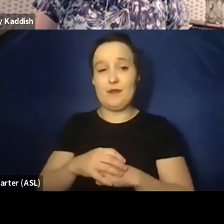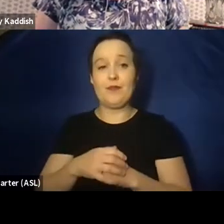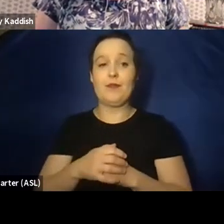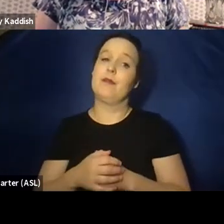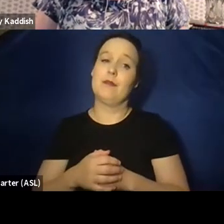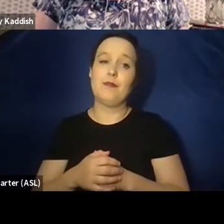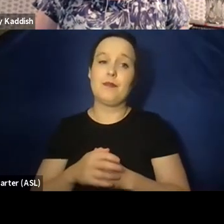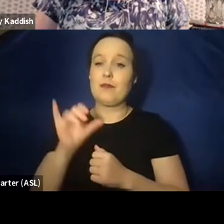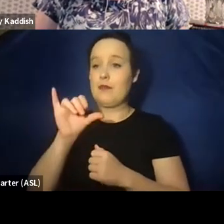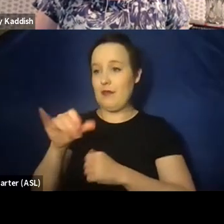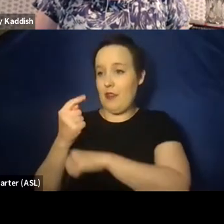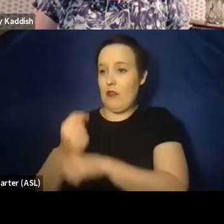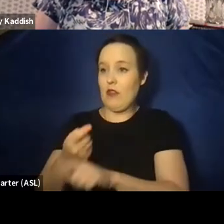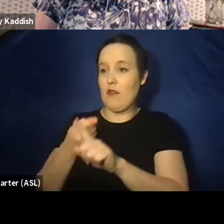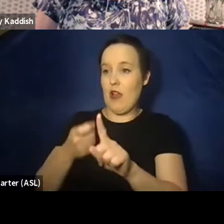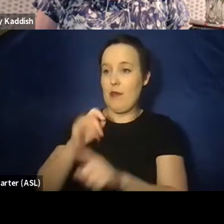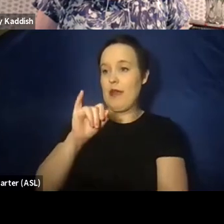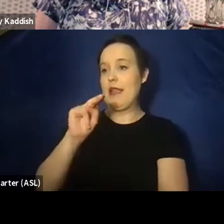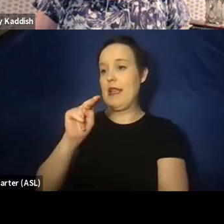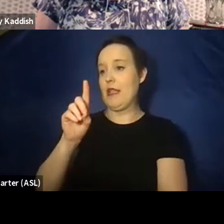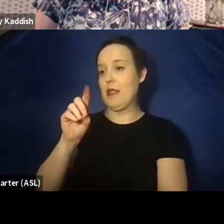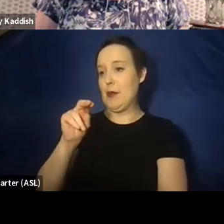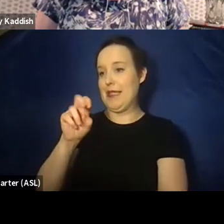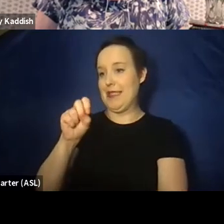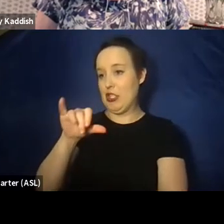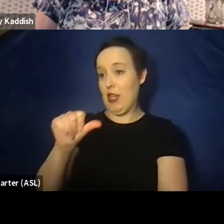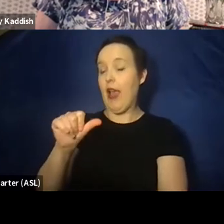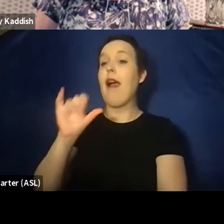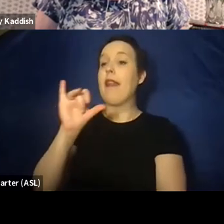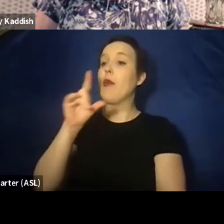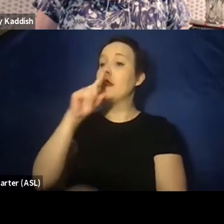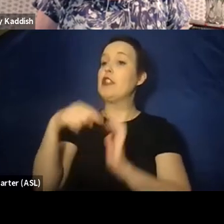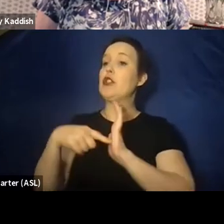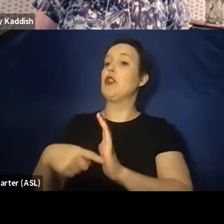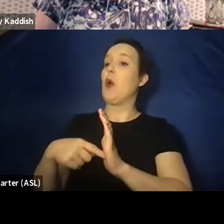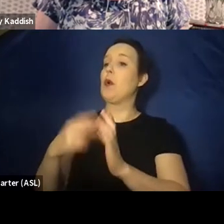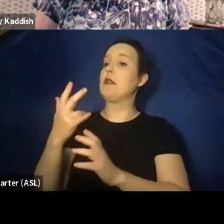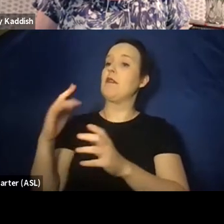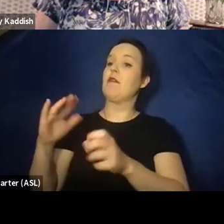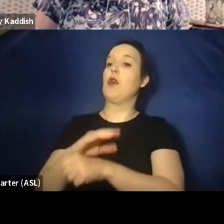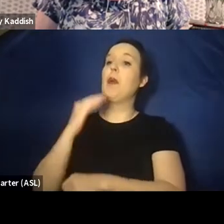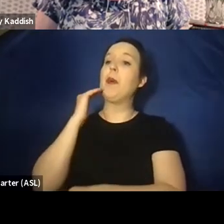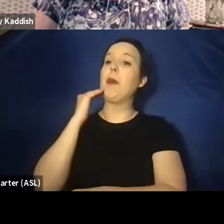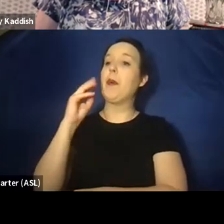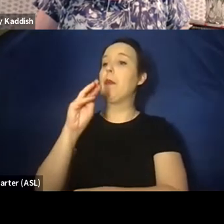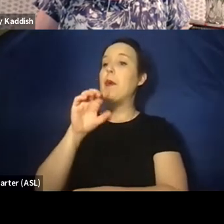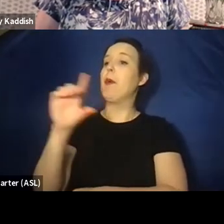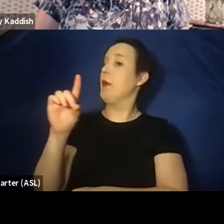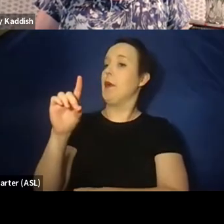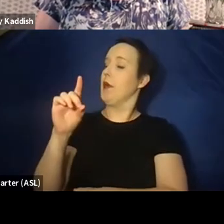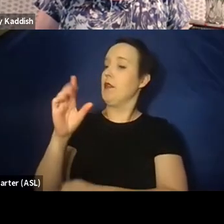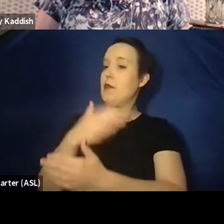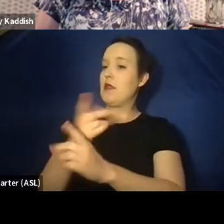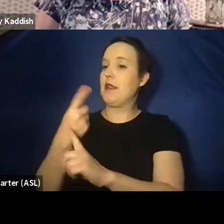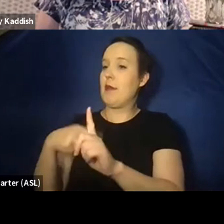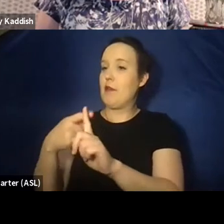out of Indonesia, and I think it's reflective of the entire mode of music that came out of Indonesia. But there is something in the